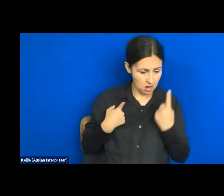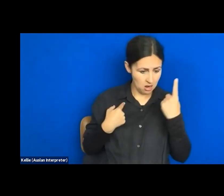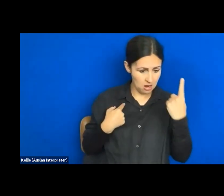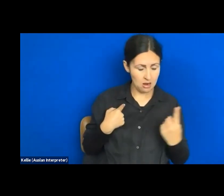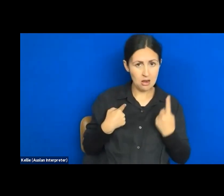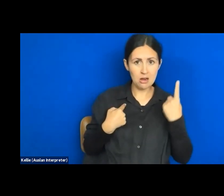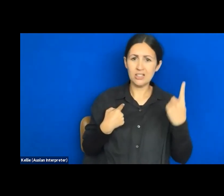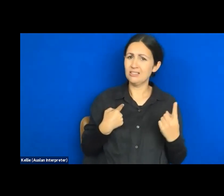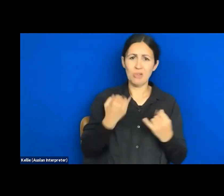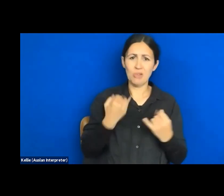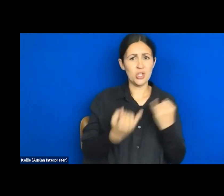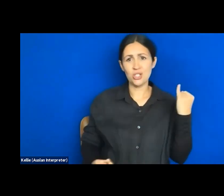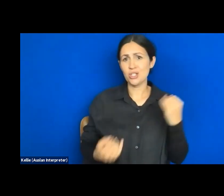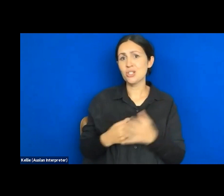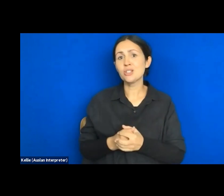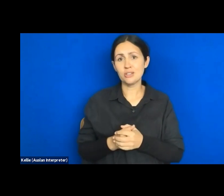If there's a positive